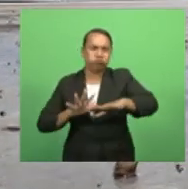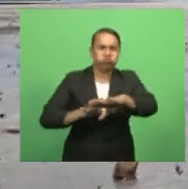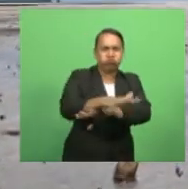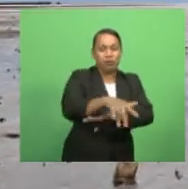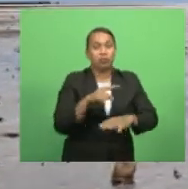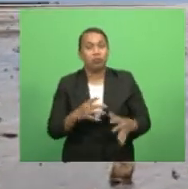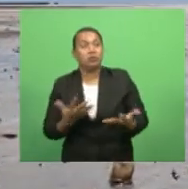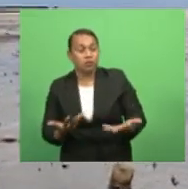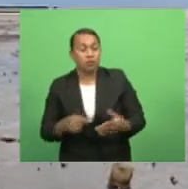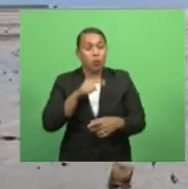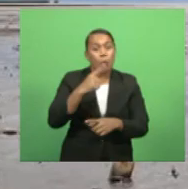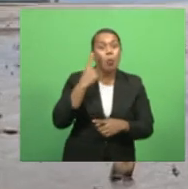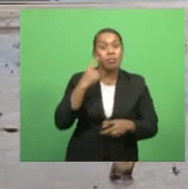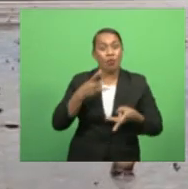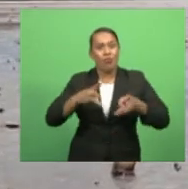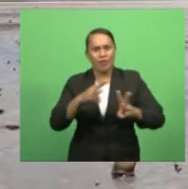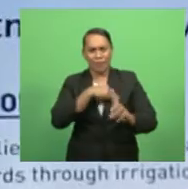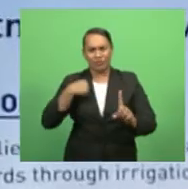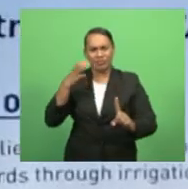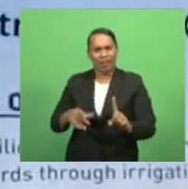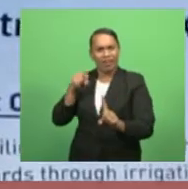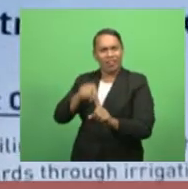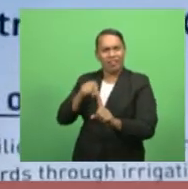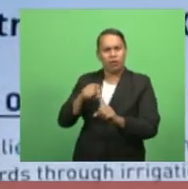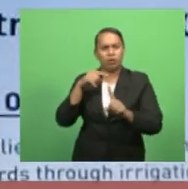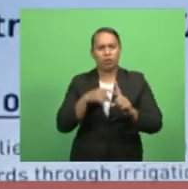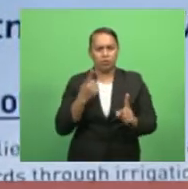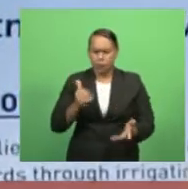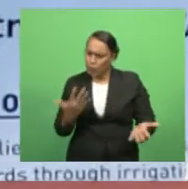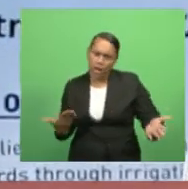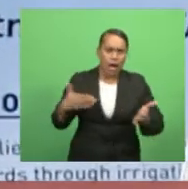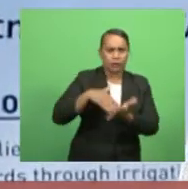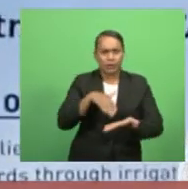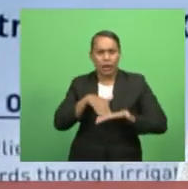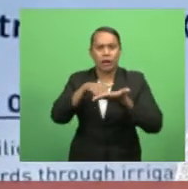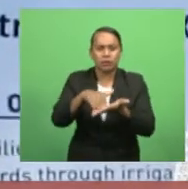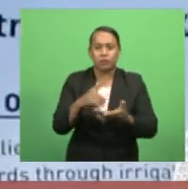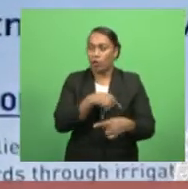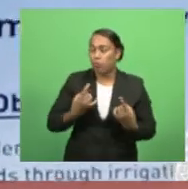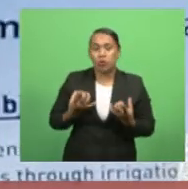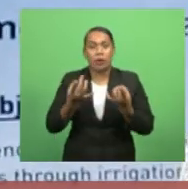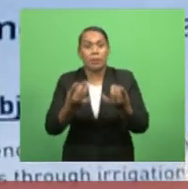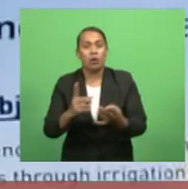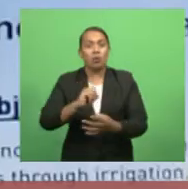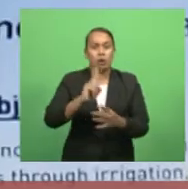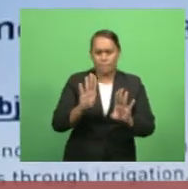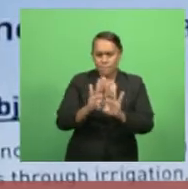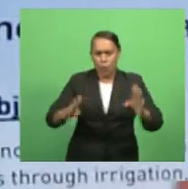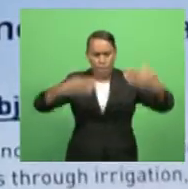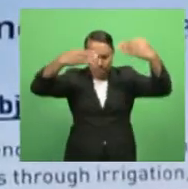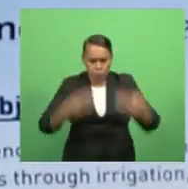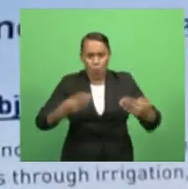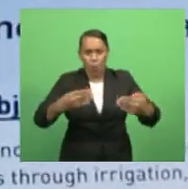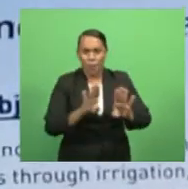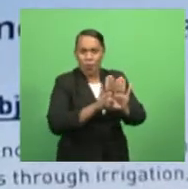address this. That we provide a grey-green infrastructure, a hybrid of grey and green. So in this grey and